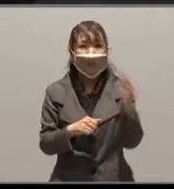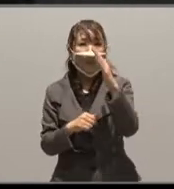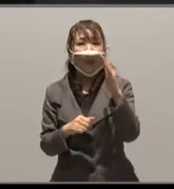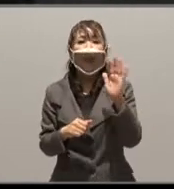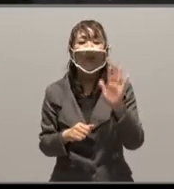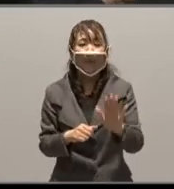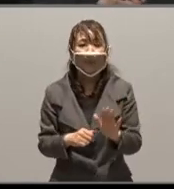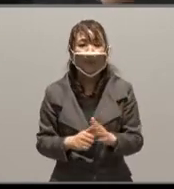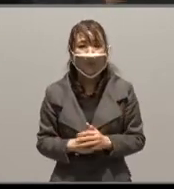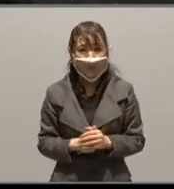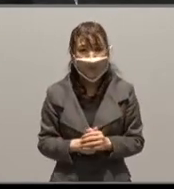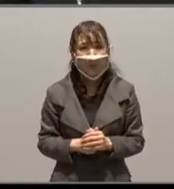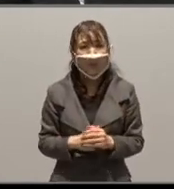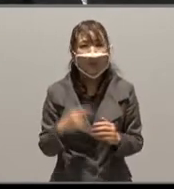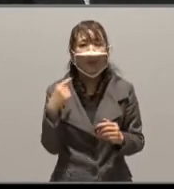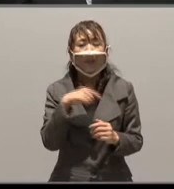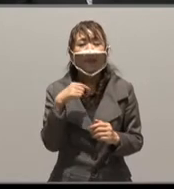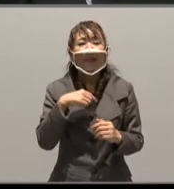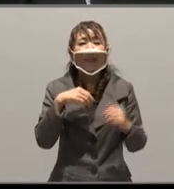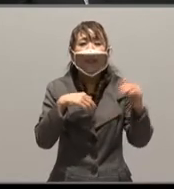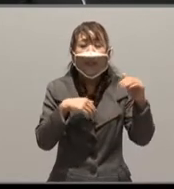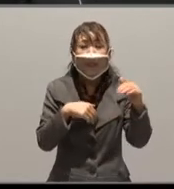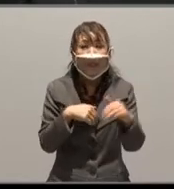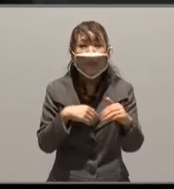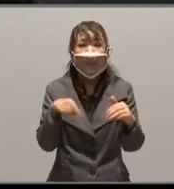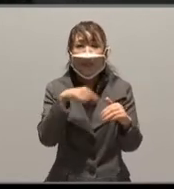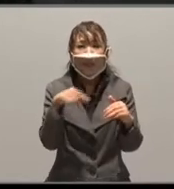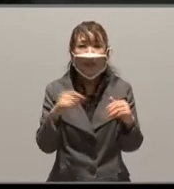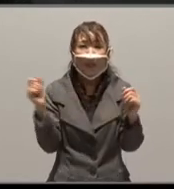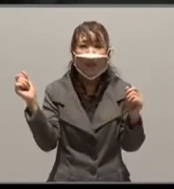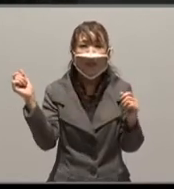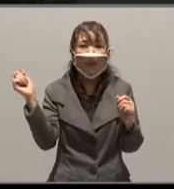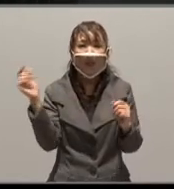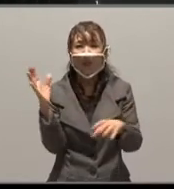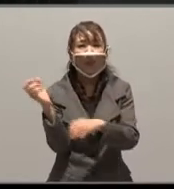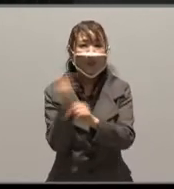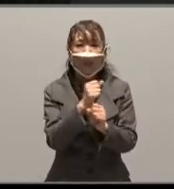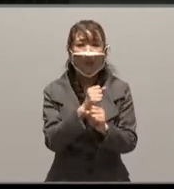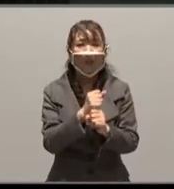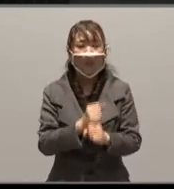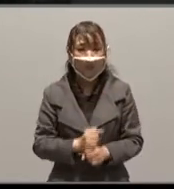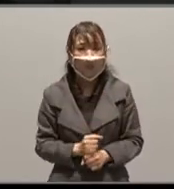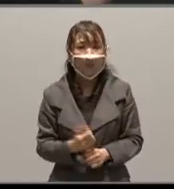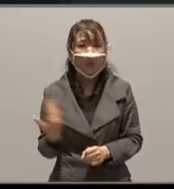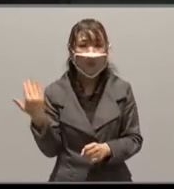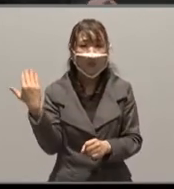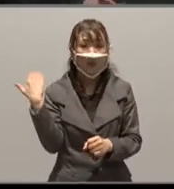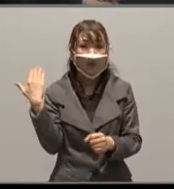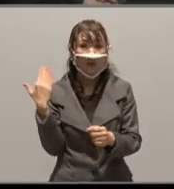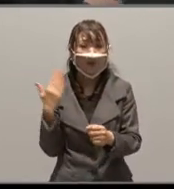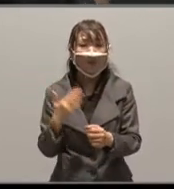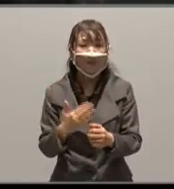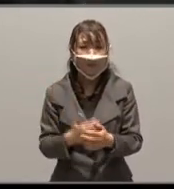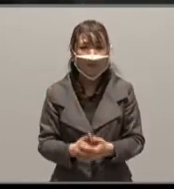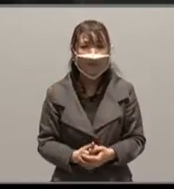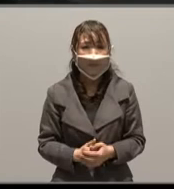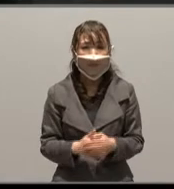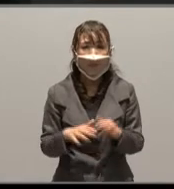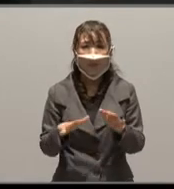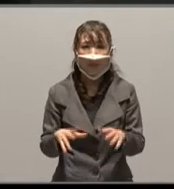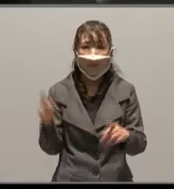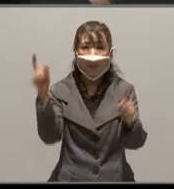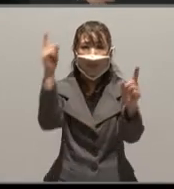they enter the forest, they respond very well. The negative feelings are decreased.